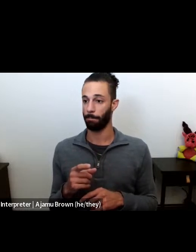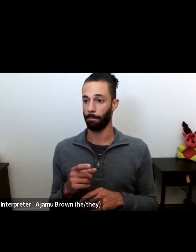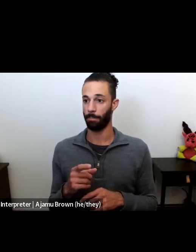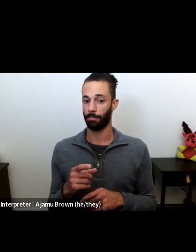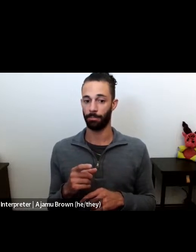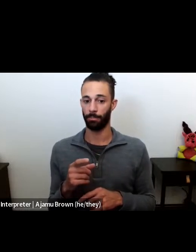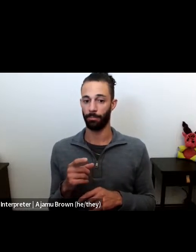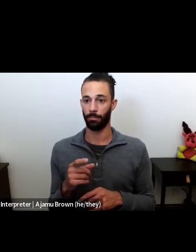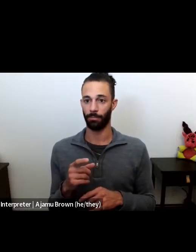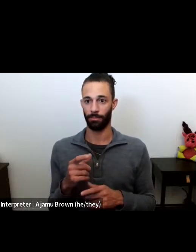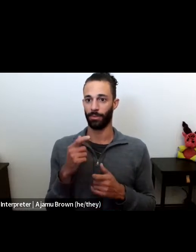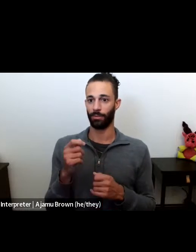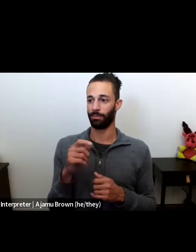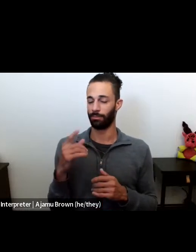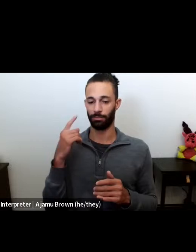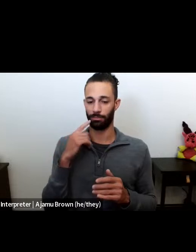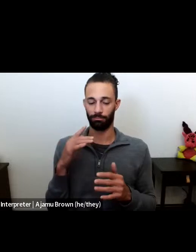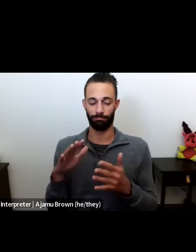That was interesting.